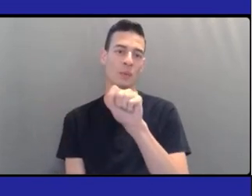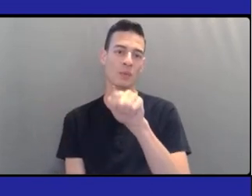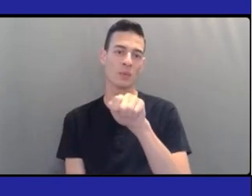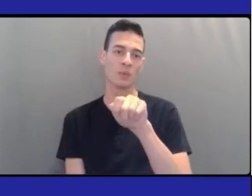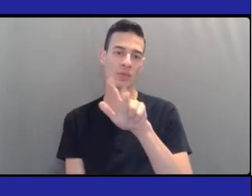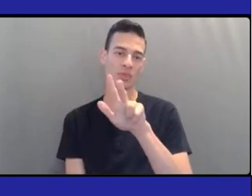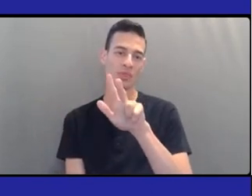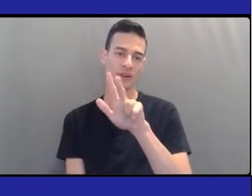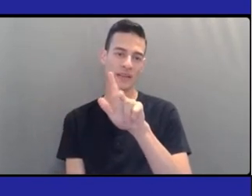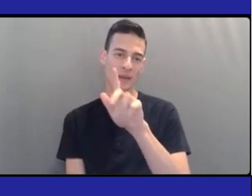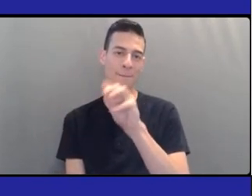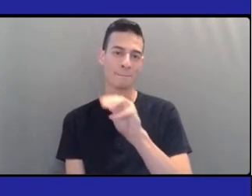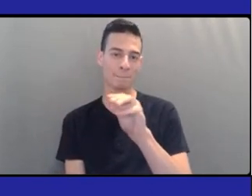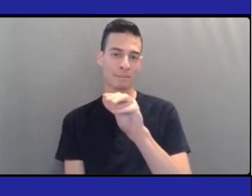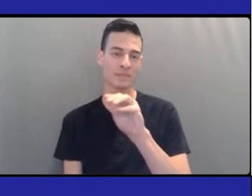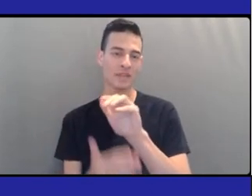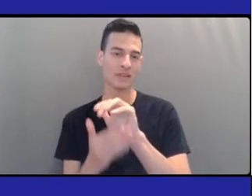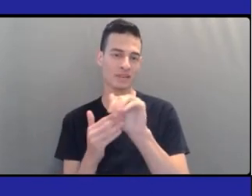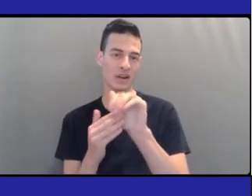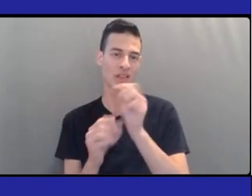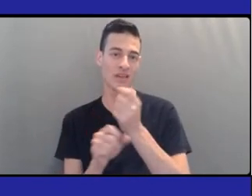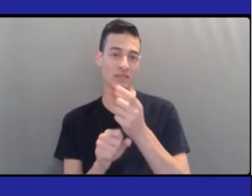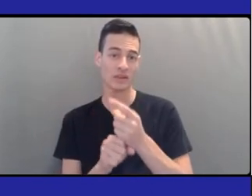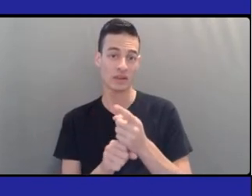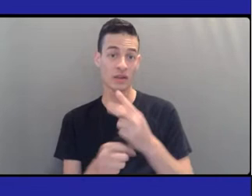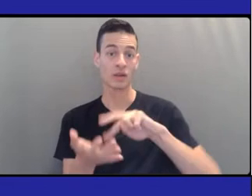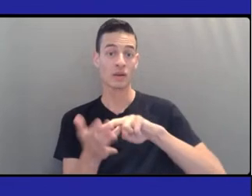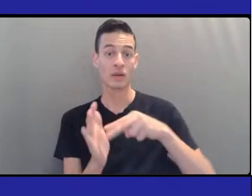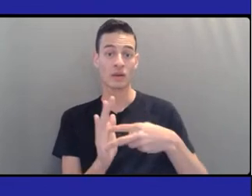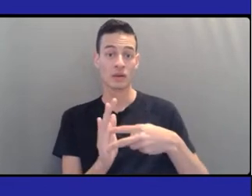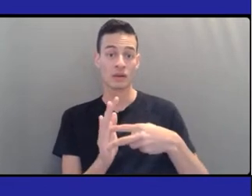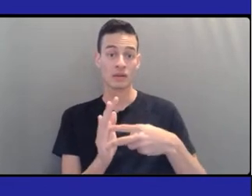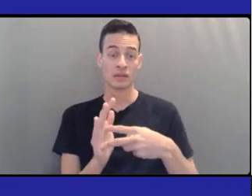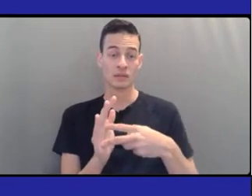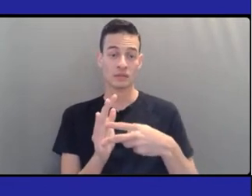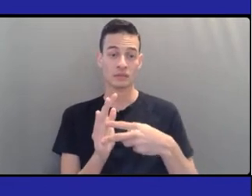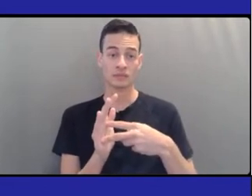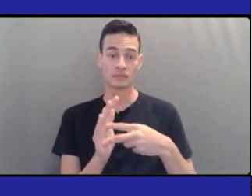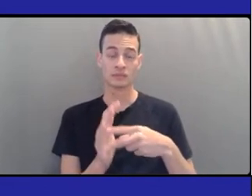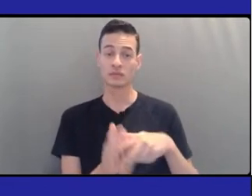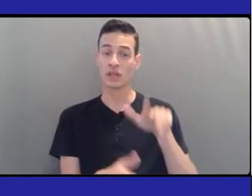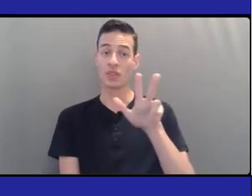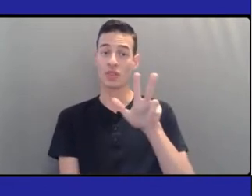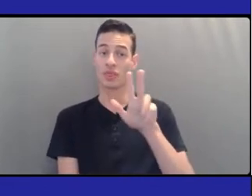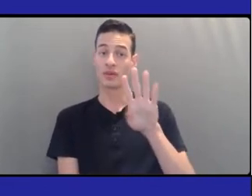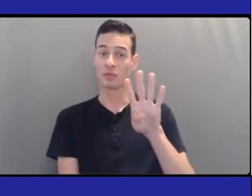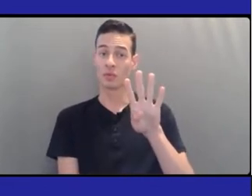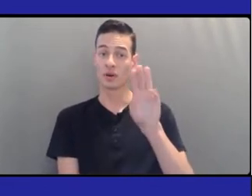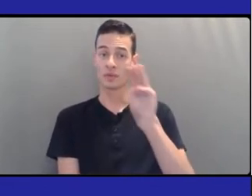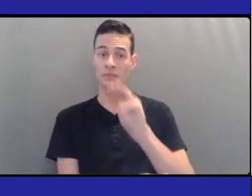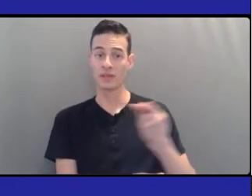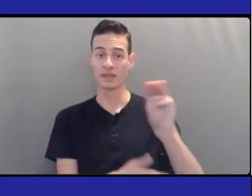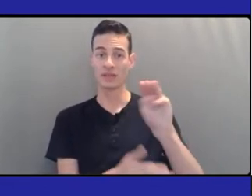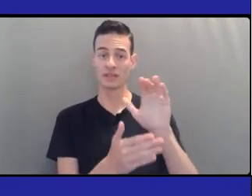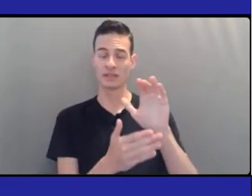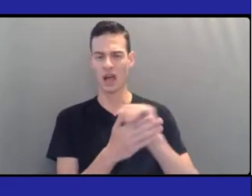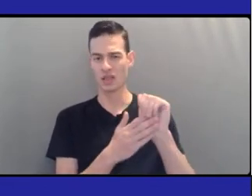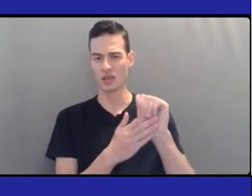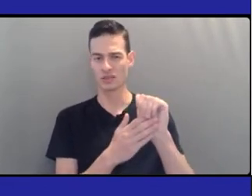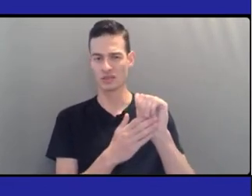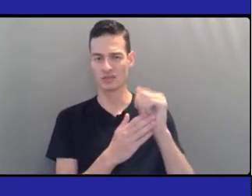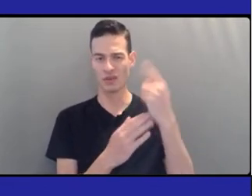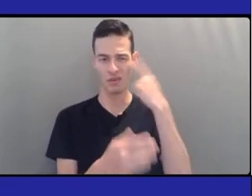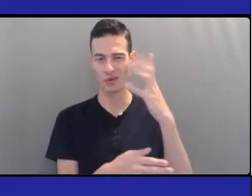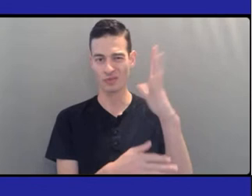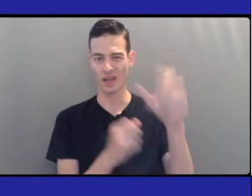$1,364. That equates to $34 million over the course of the 5 years, with the